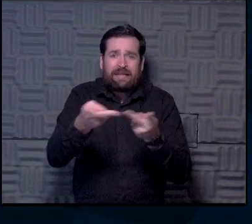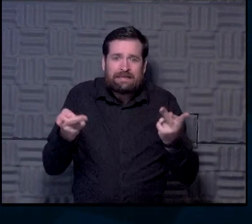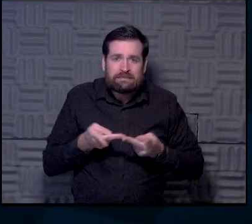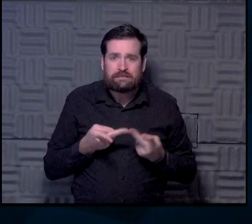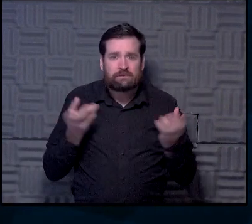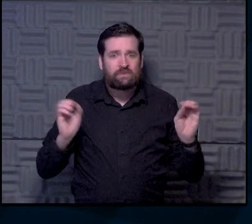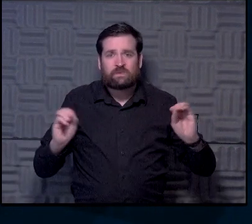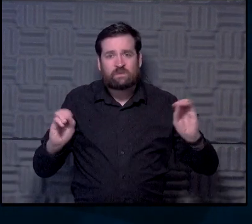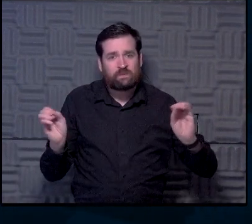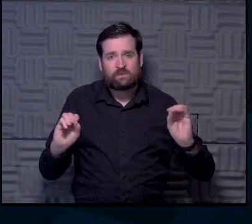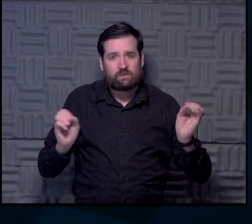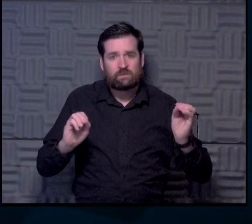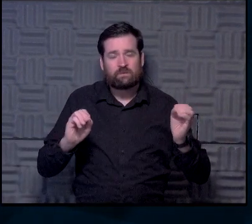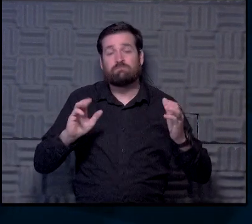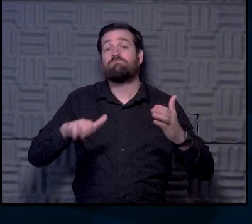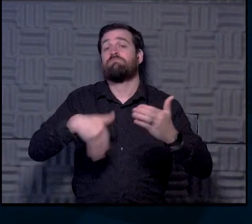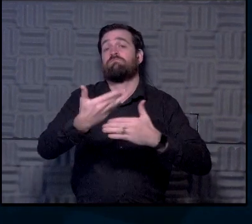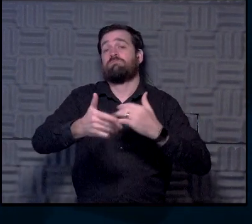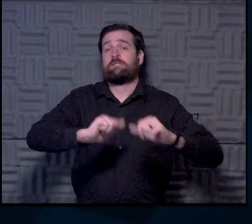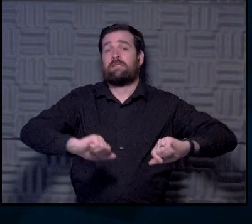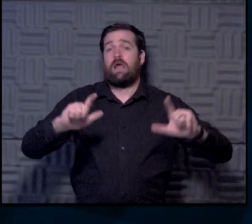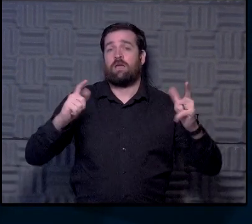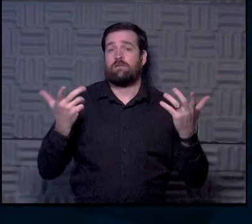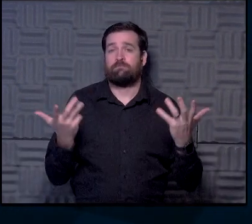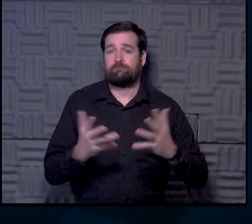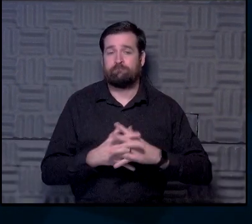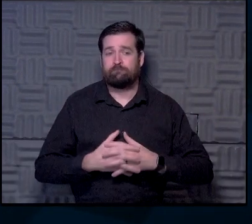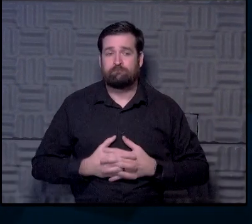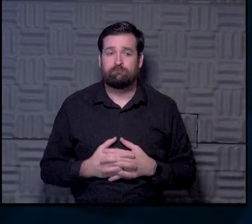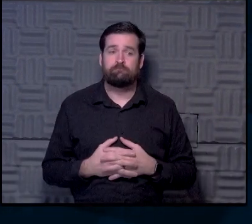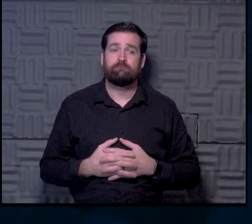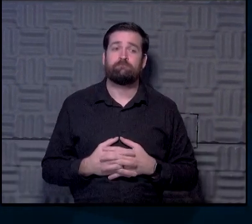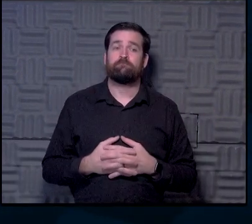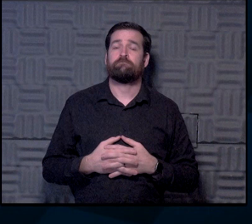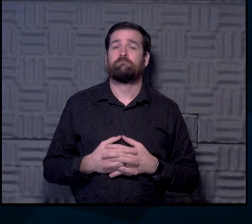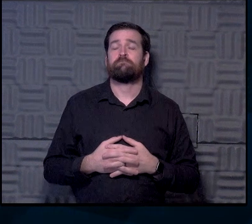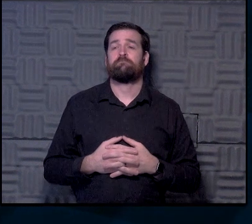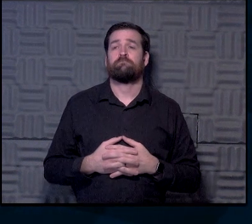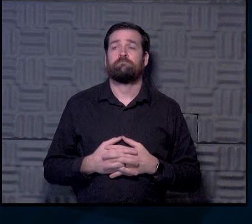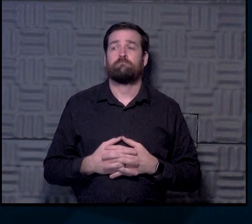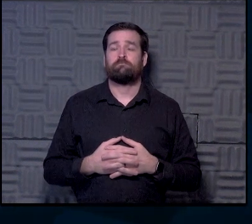safely. The next slide looks a little bit at